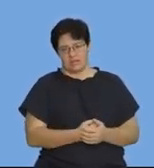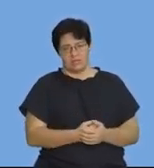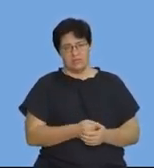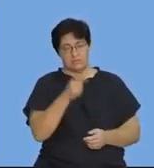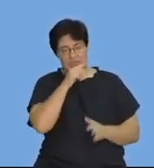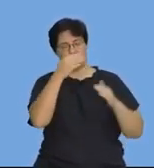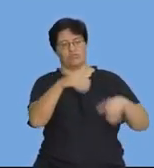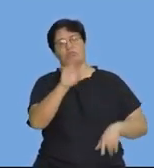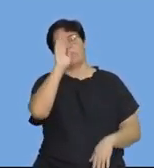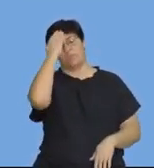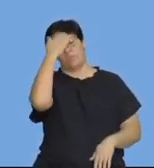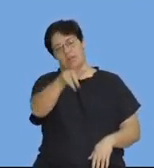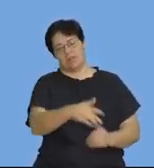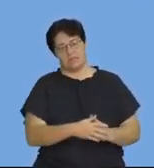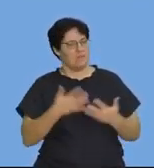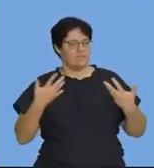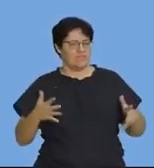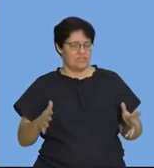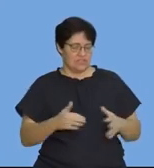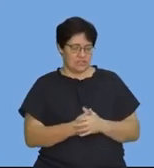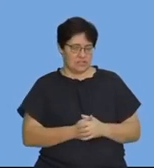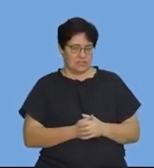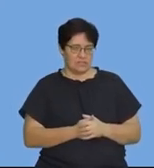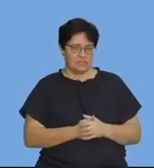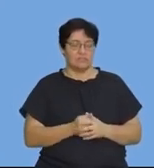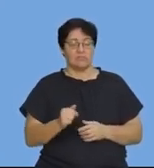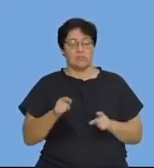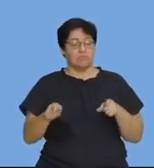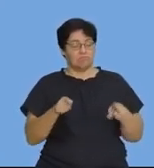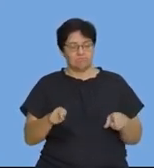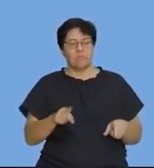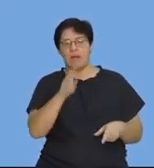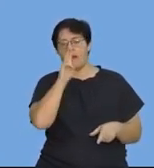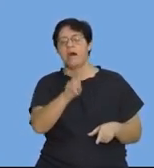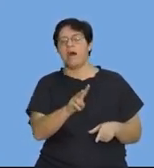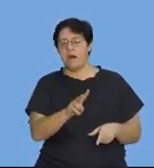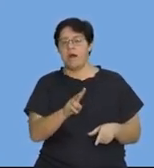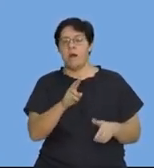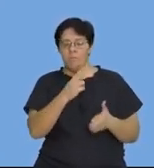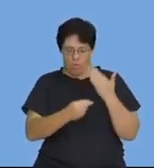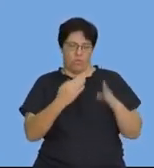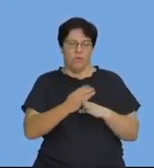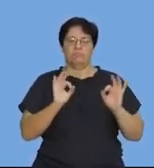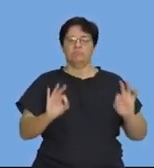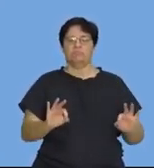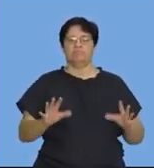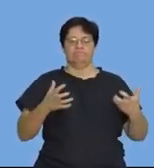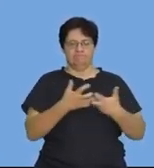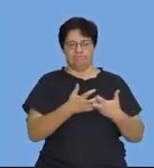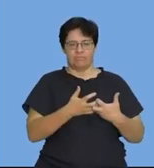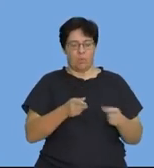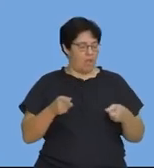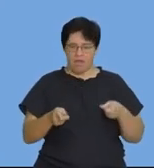restriction. And then you will be done. But with these two, you can see already they will both work, right? Because none of